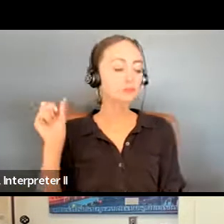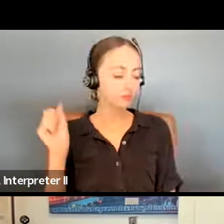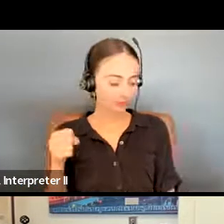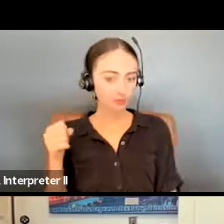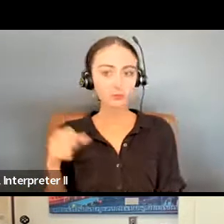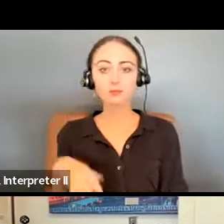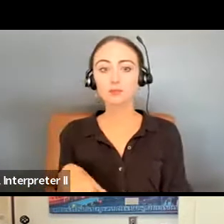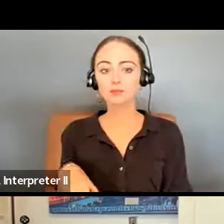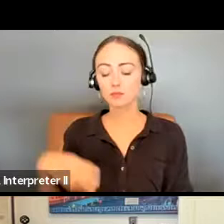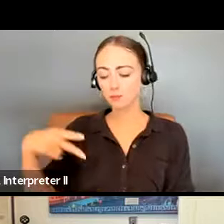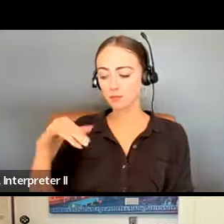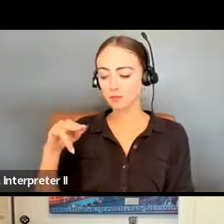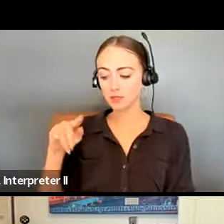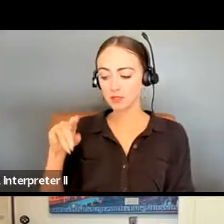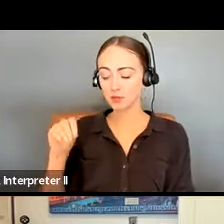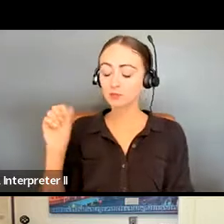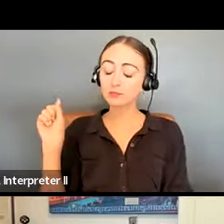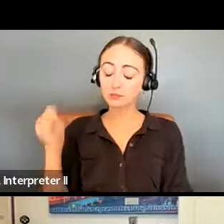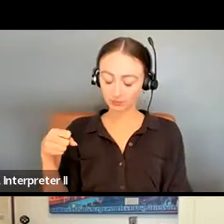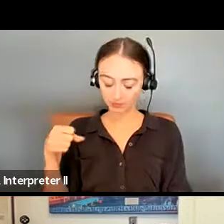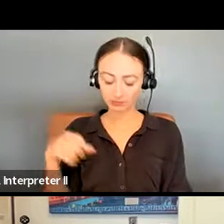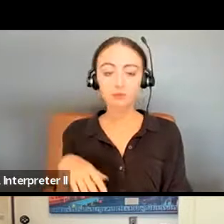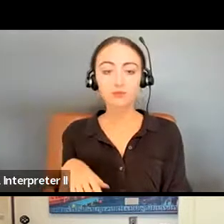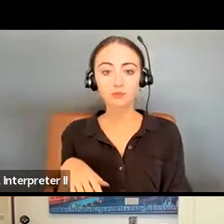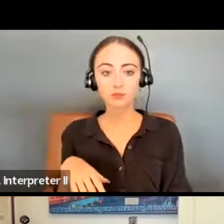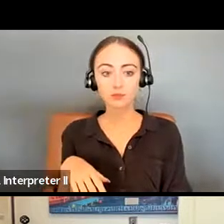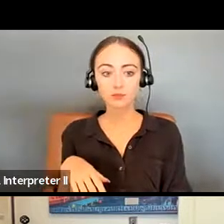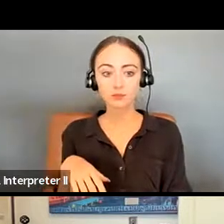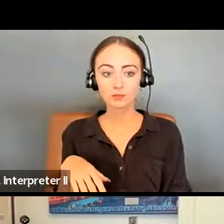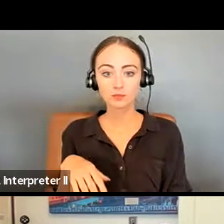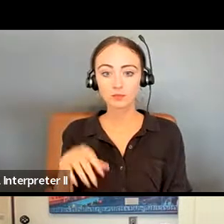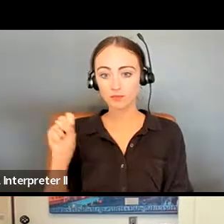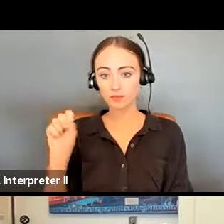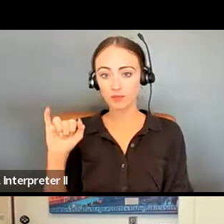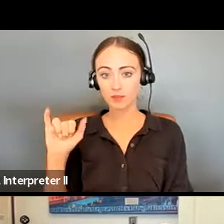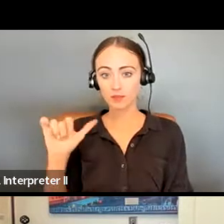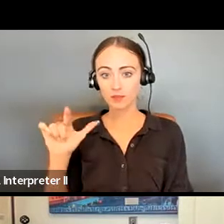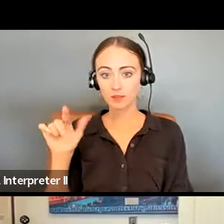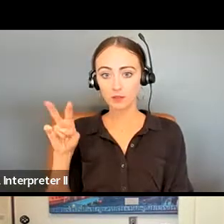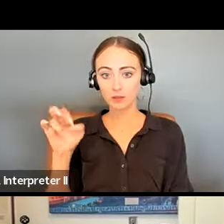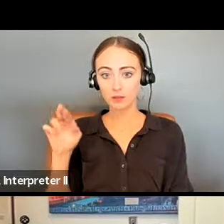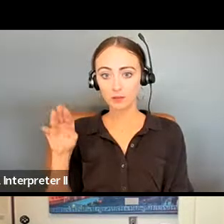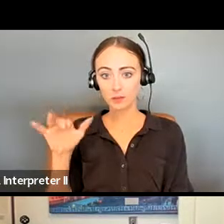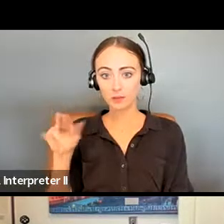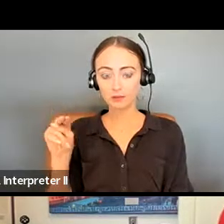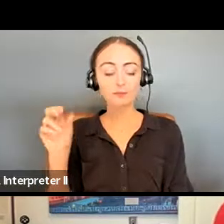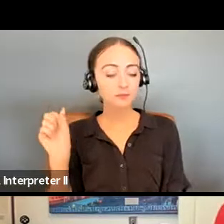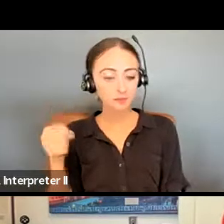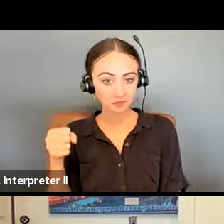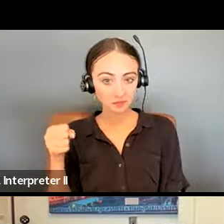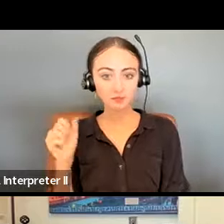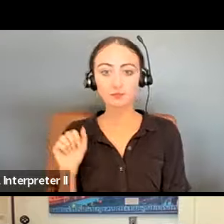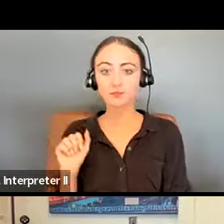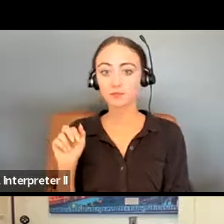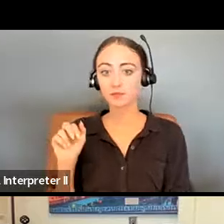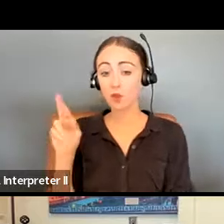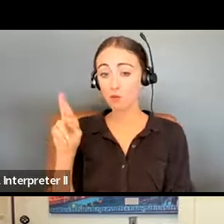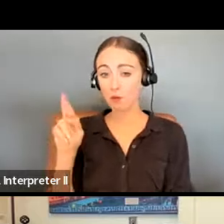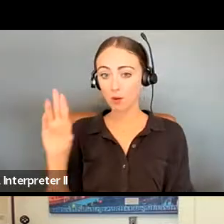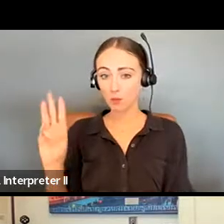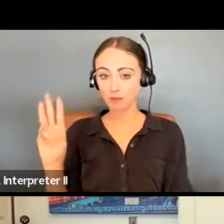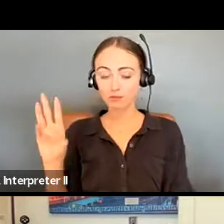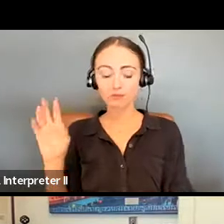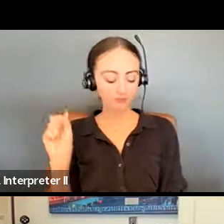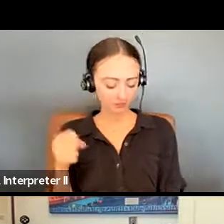votes yes. Councilmember Pinto. Yes. Councilmember Pinto votes yes. Councilmember Silverman. Yes. Councilmember Silverman votes yes. Councilmember Robert White.